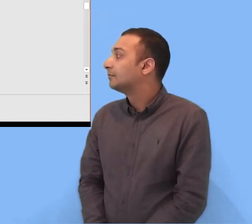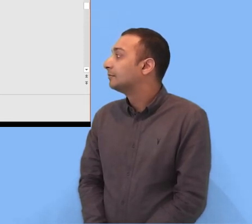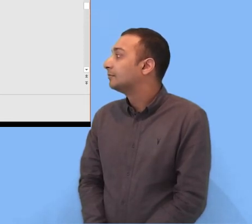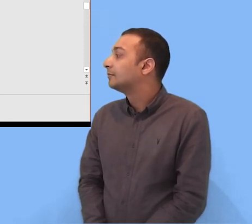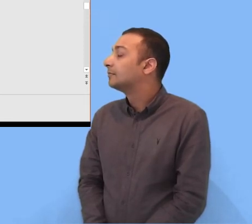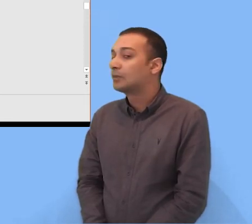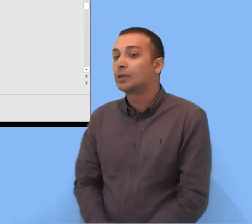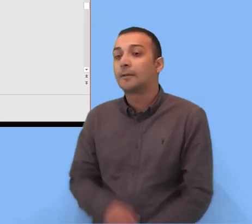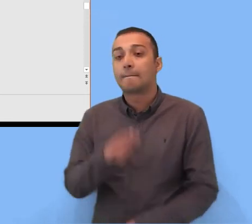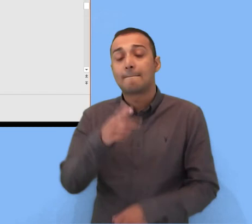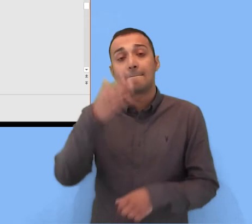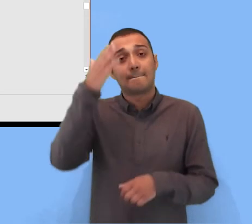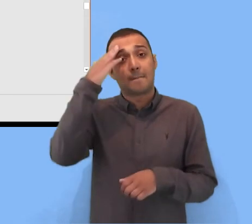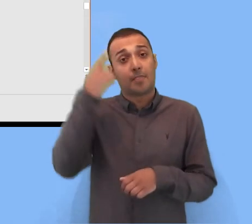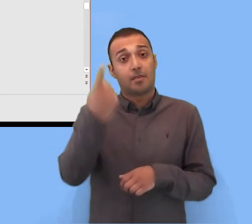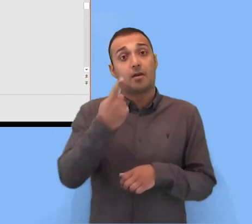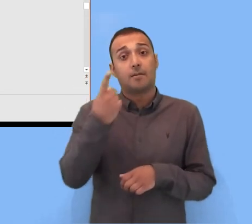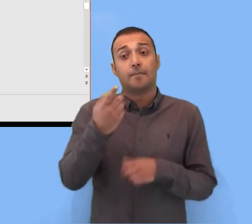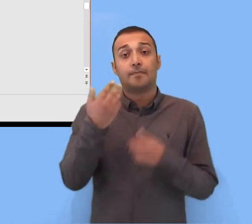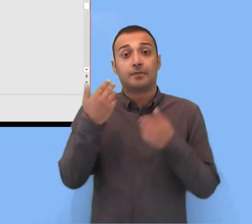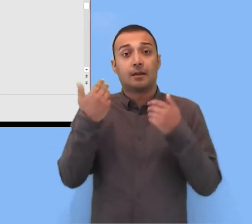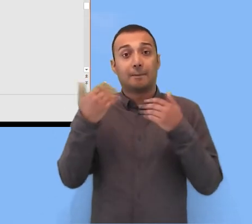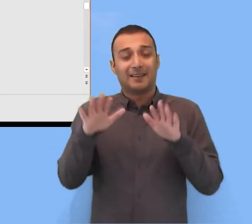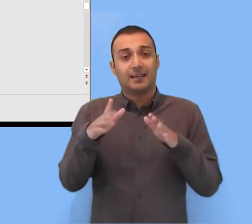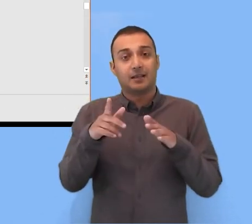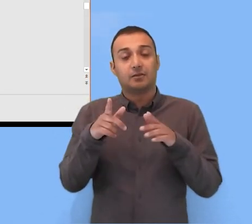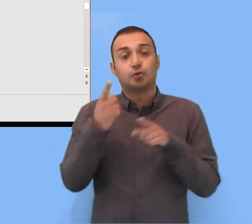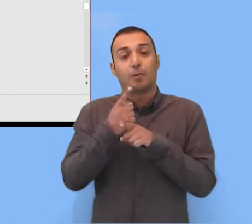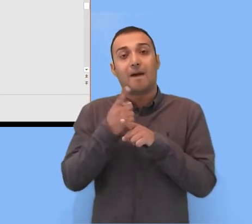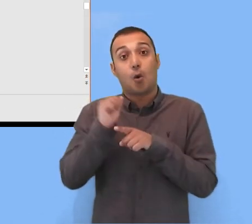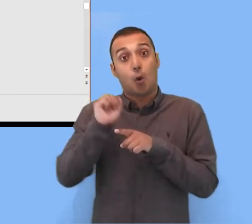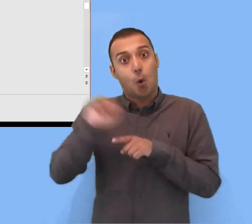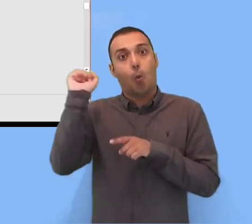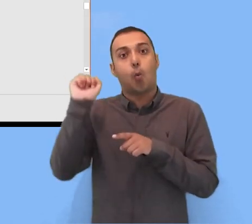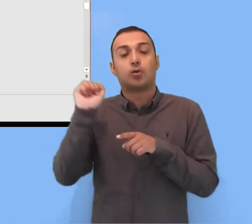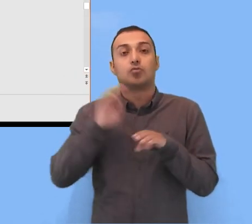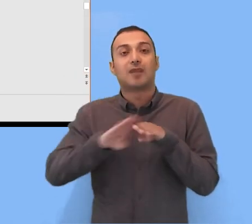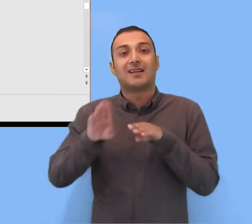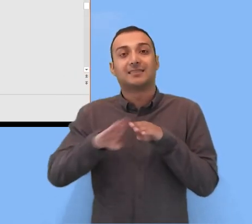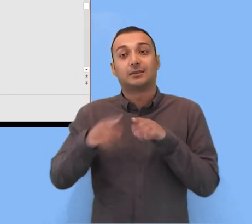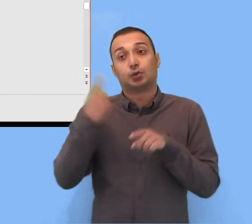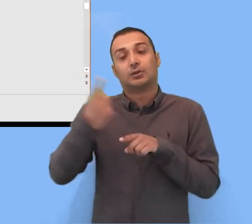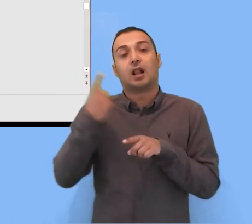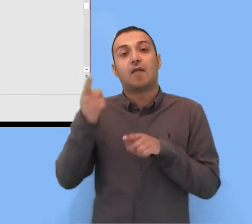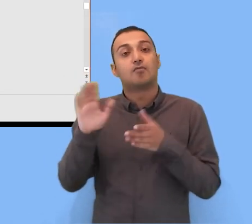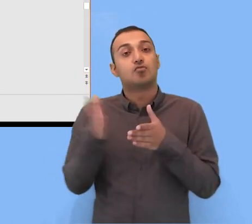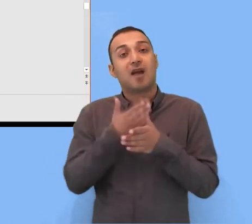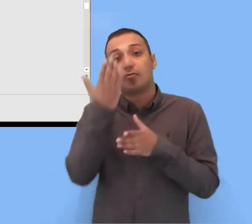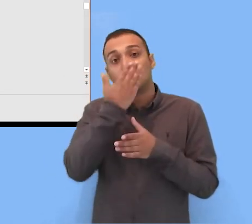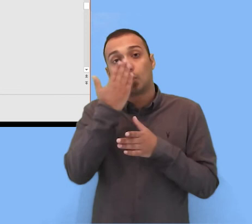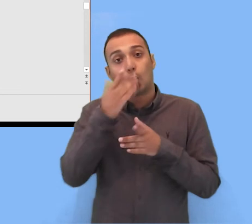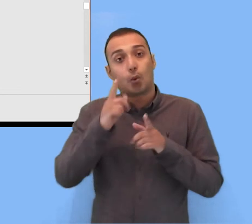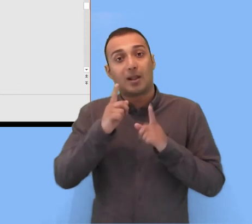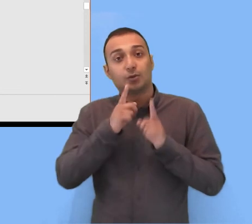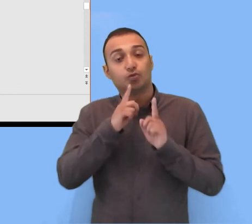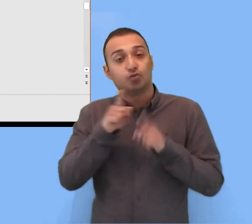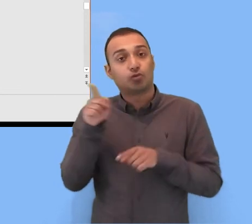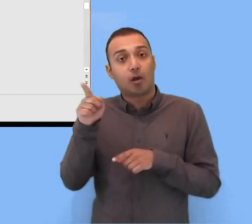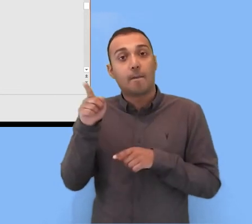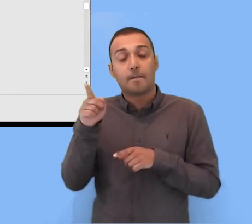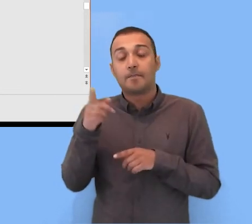practice then as a primary school teacher. And I'll just read you a little bit of